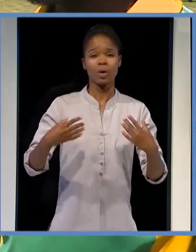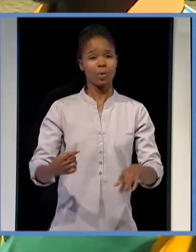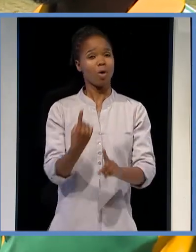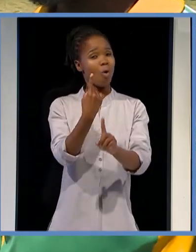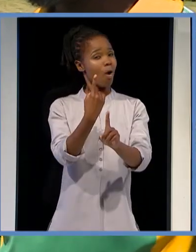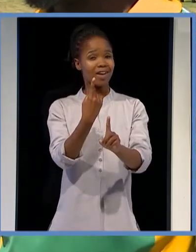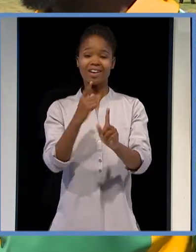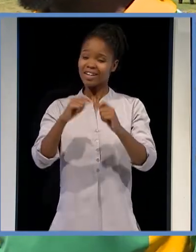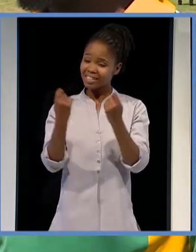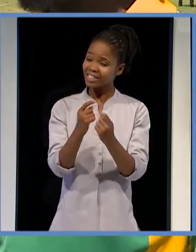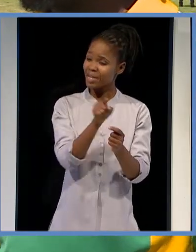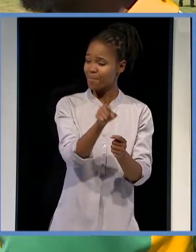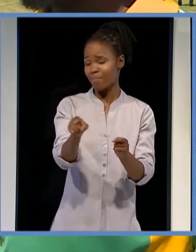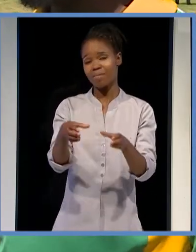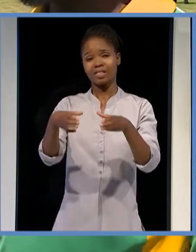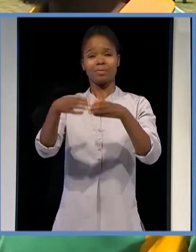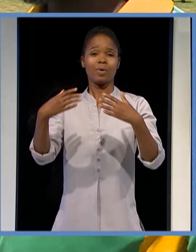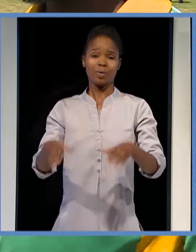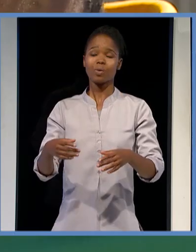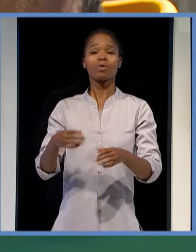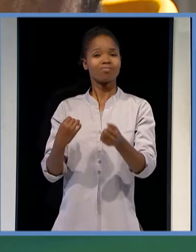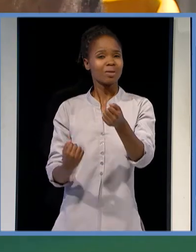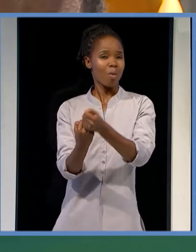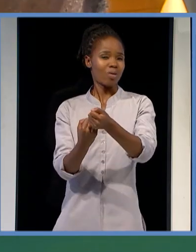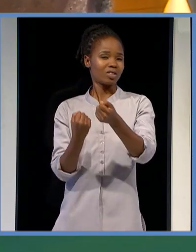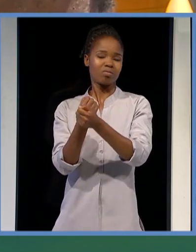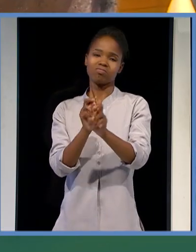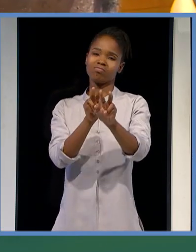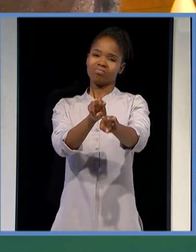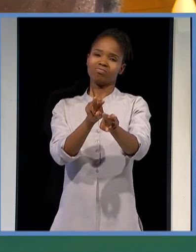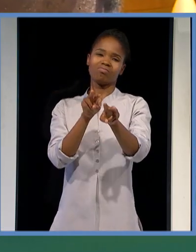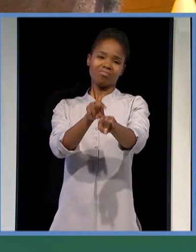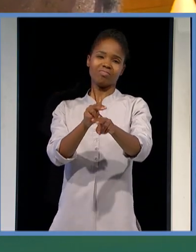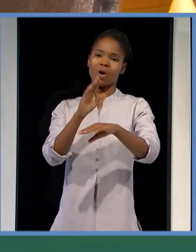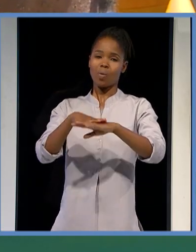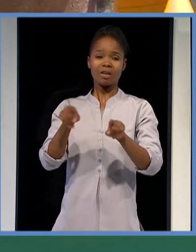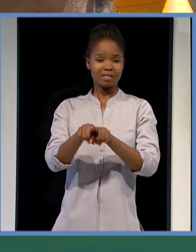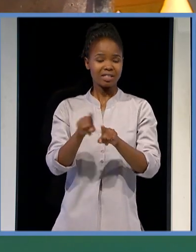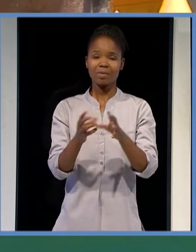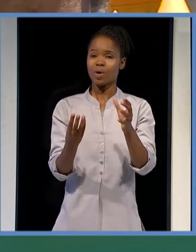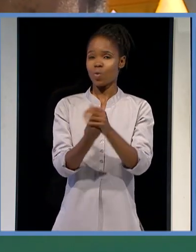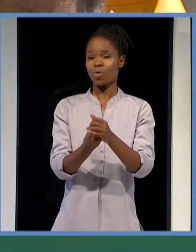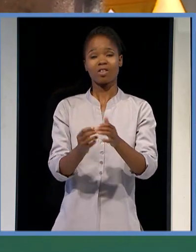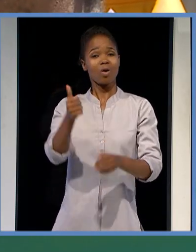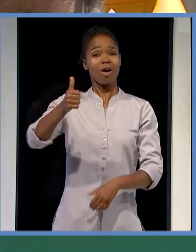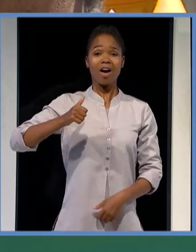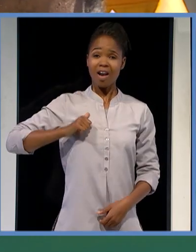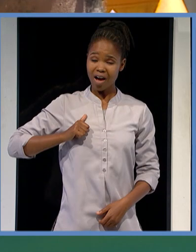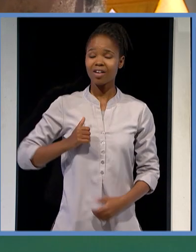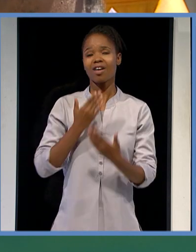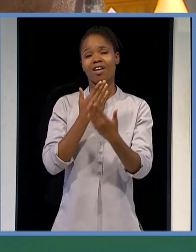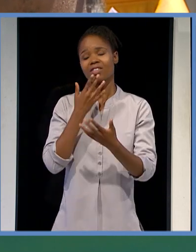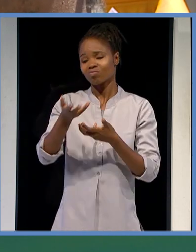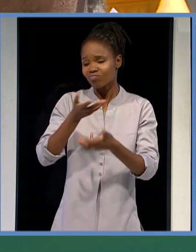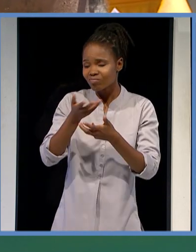sure as well, as Beyond Boundaries, ukuthi uhambo lwakho siyalandela all the way, and also see abantu abakulandelayo. So all the best, Mfethu, and thank you so